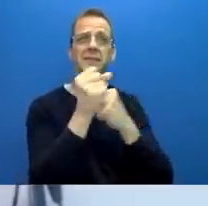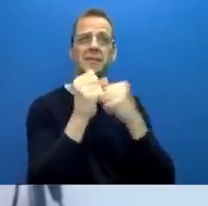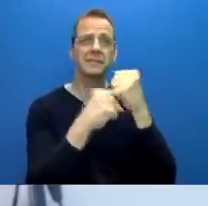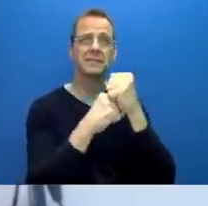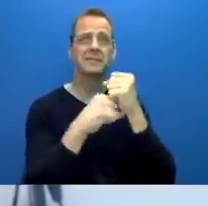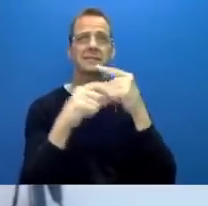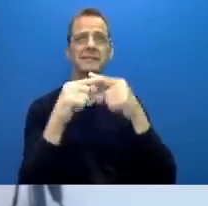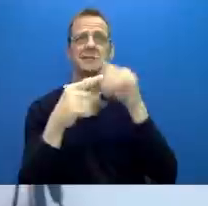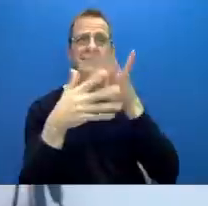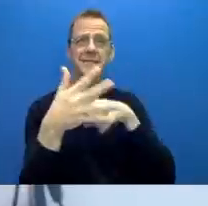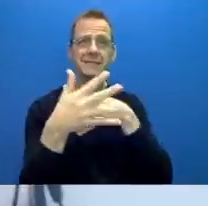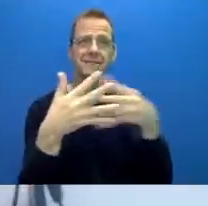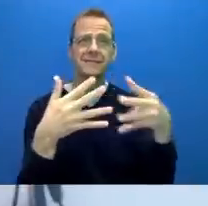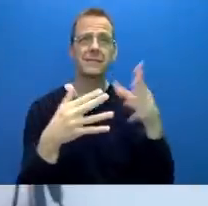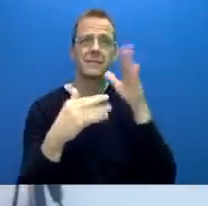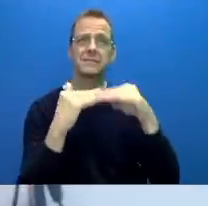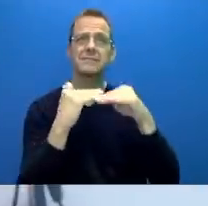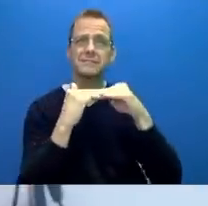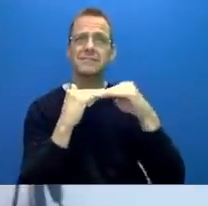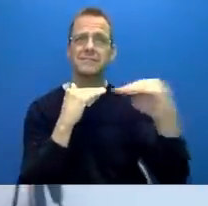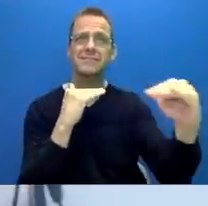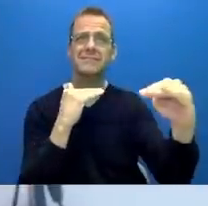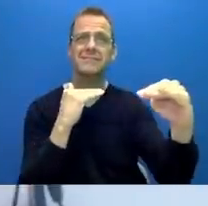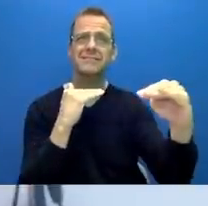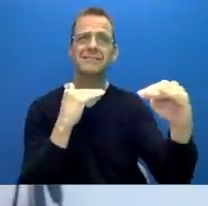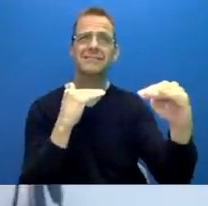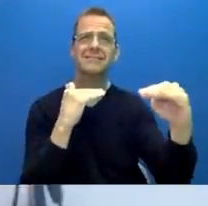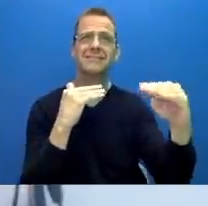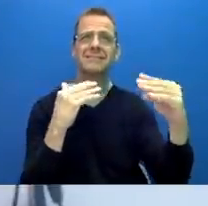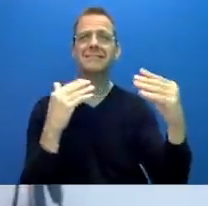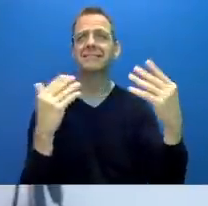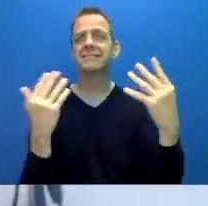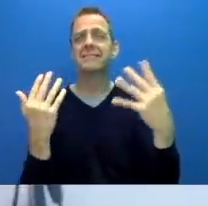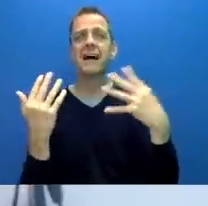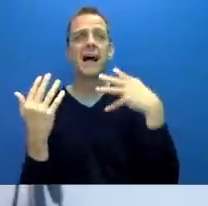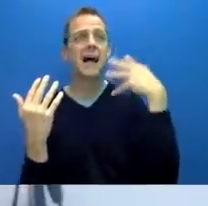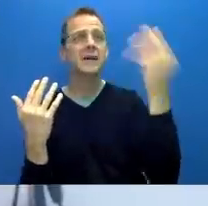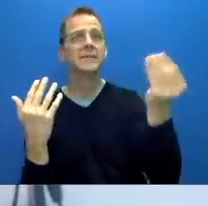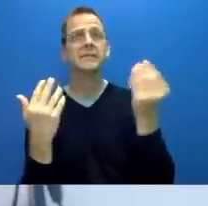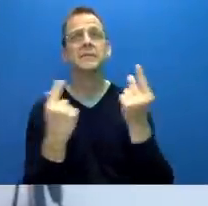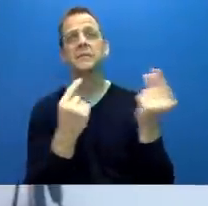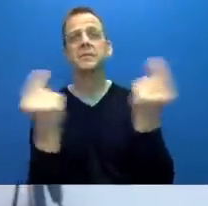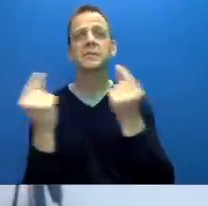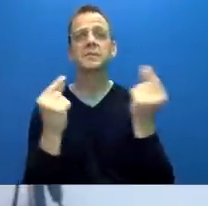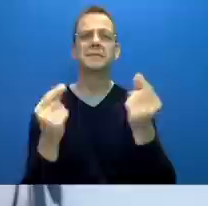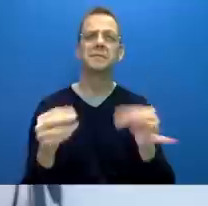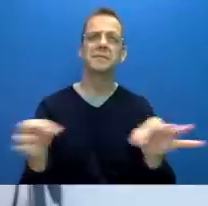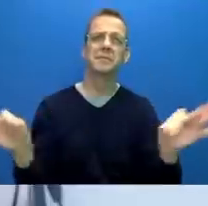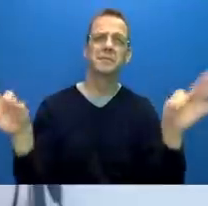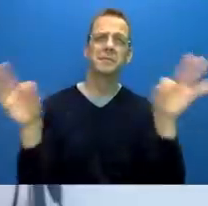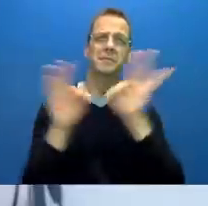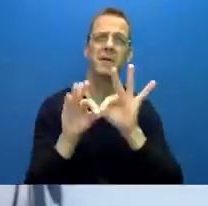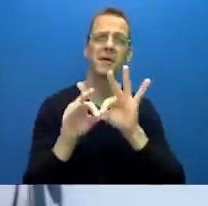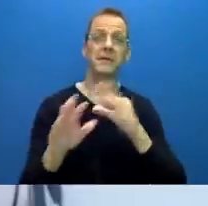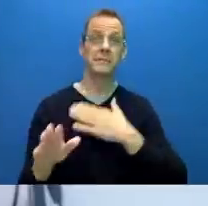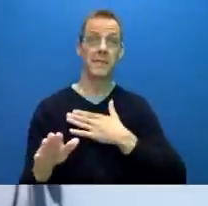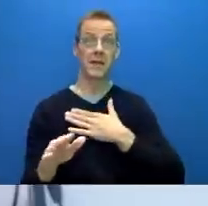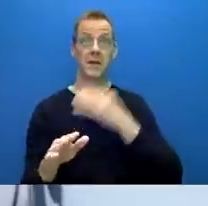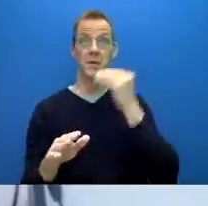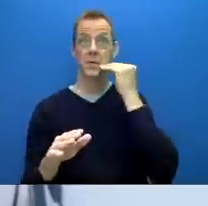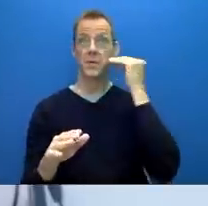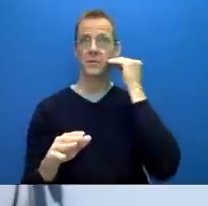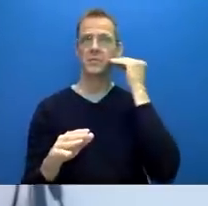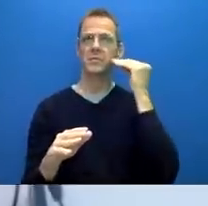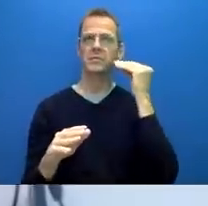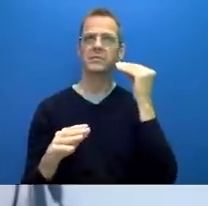life. I think that that's really important. I mean, I am very strict with screens. We don't watch TV. We don't have any electronics in my home.